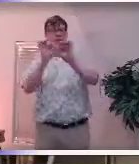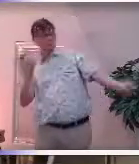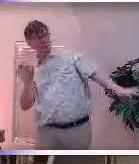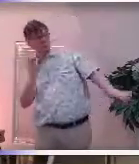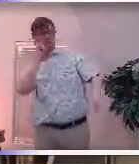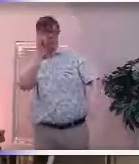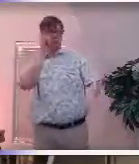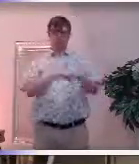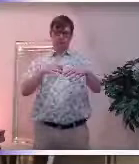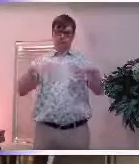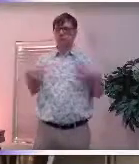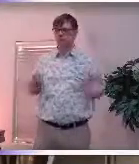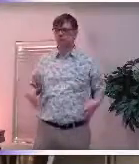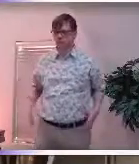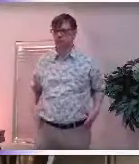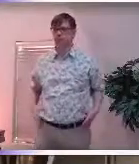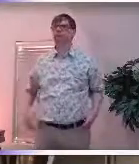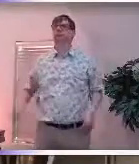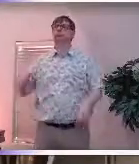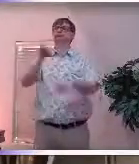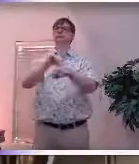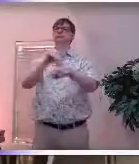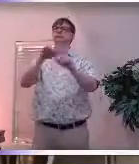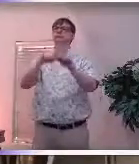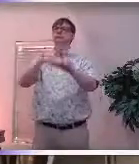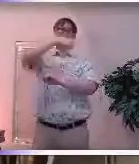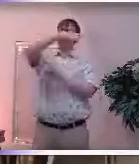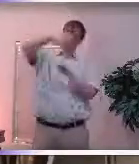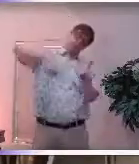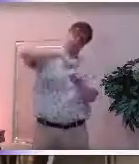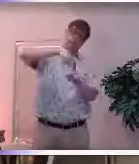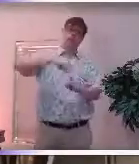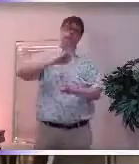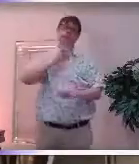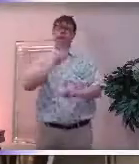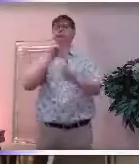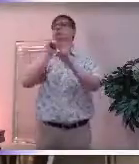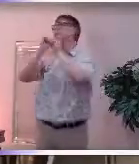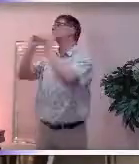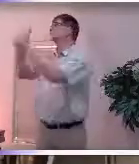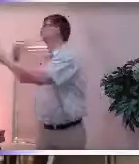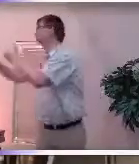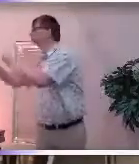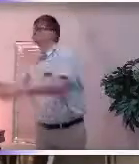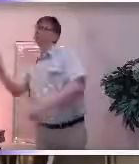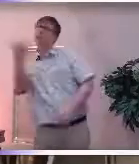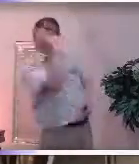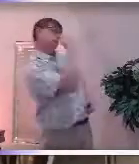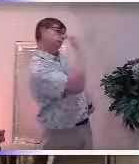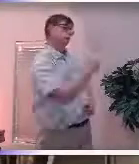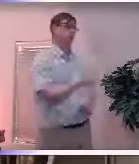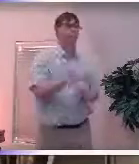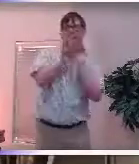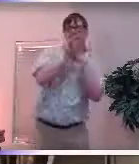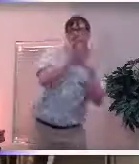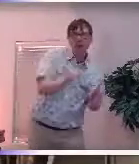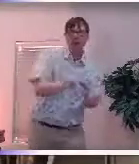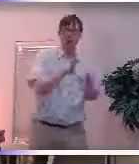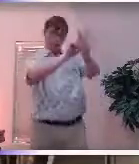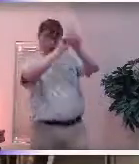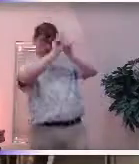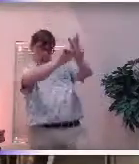of humans on the planet, and they communicated about food, sex,